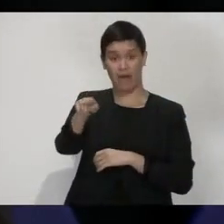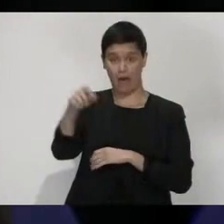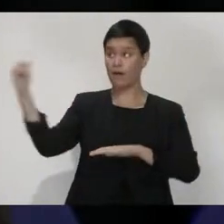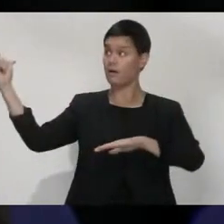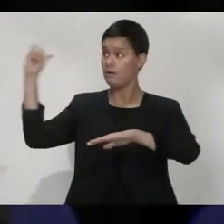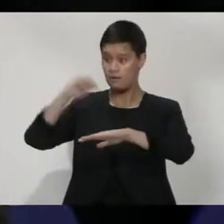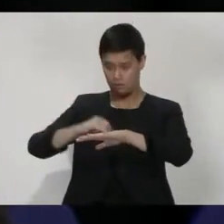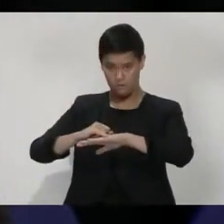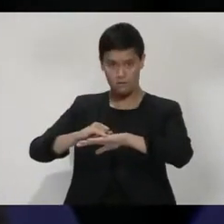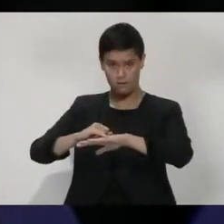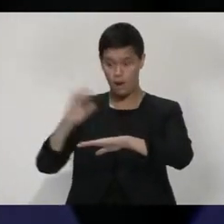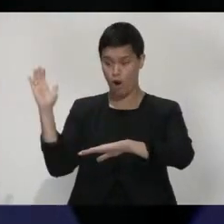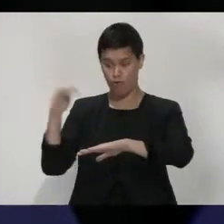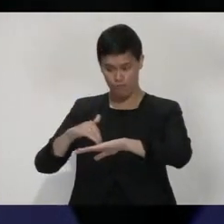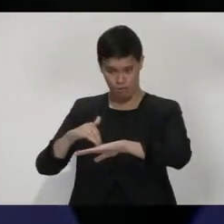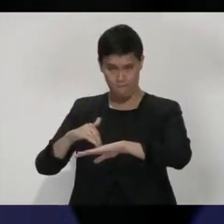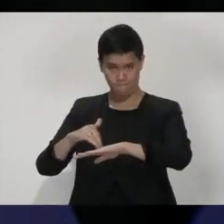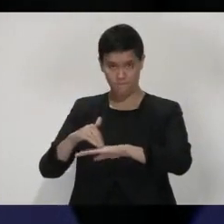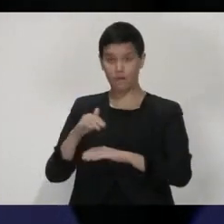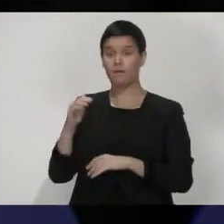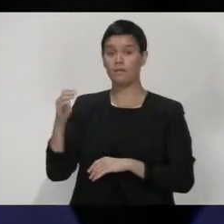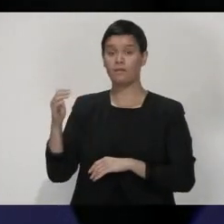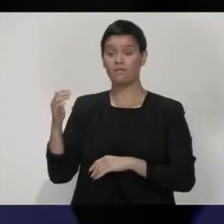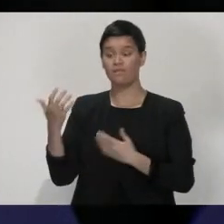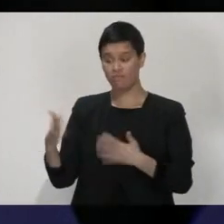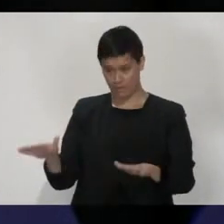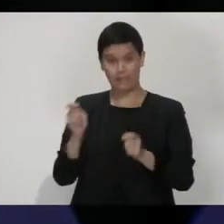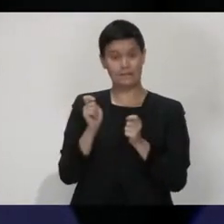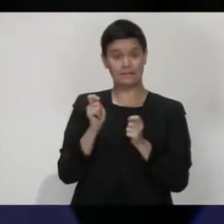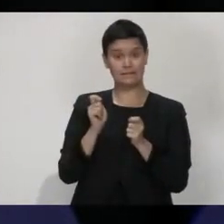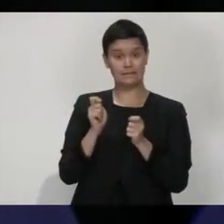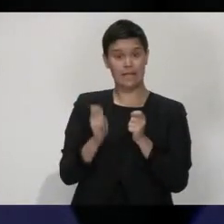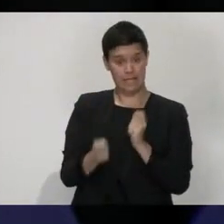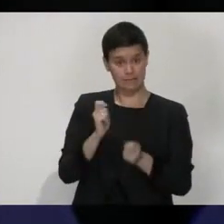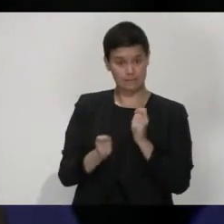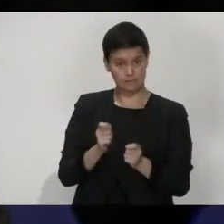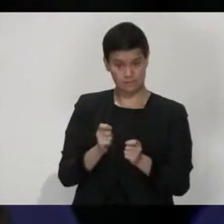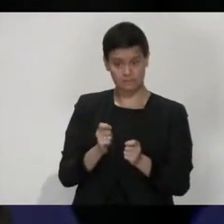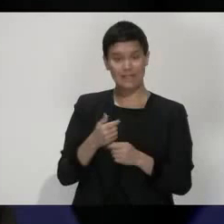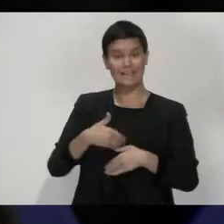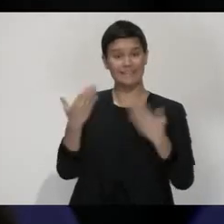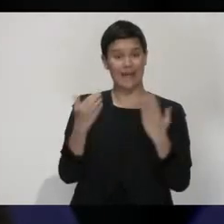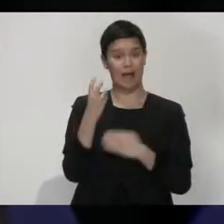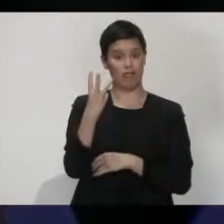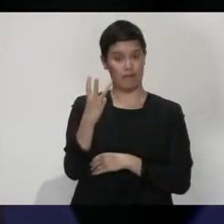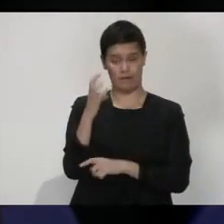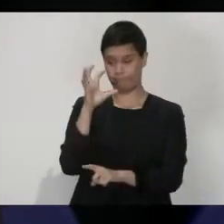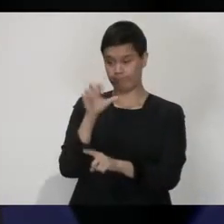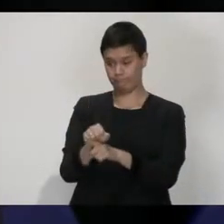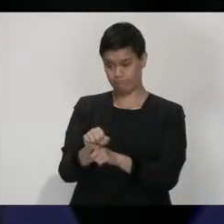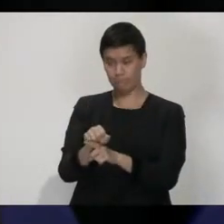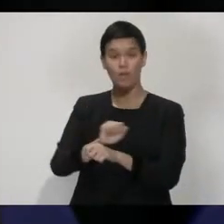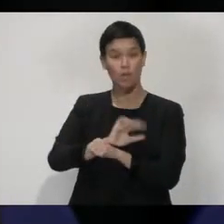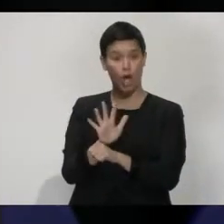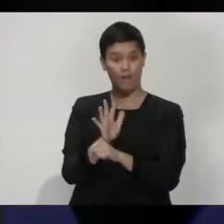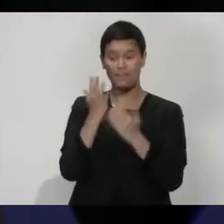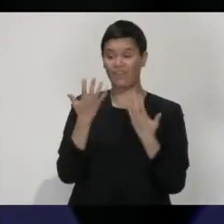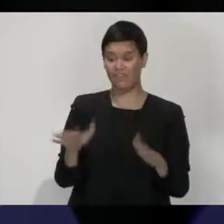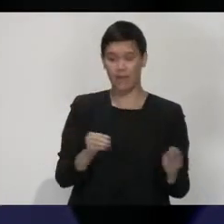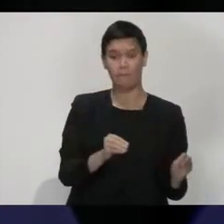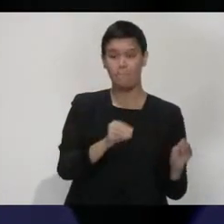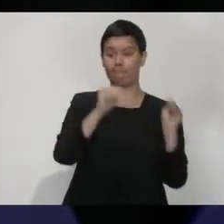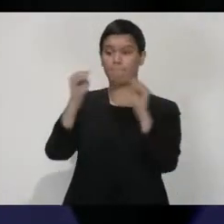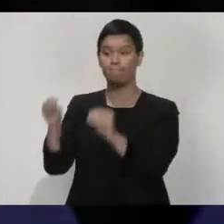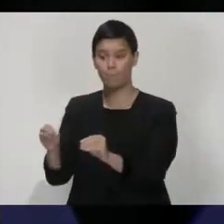the border, they've been transferred to the jet park quarantine facility. The system is working exactly as we would expect it to